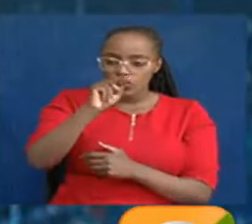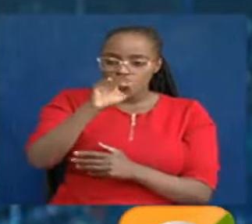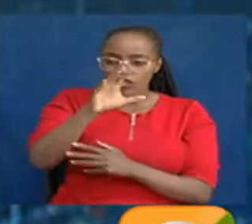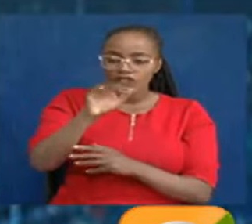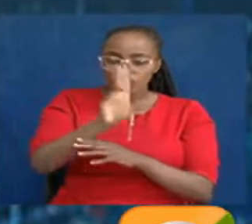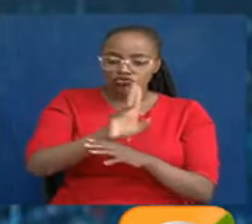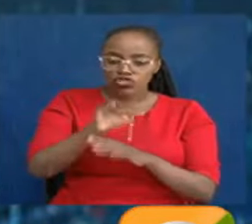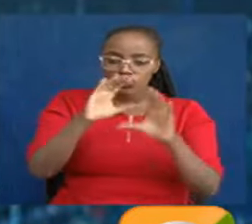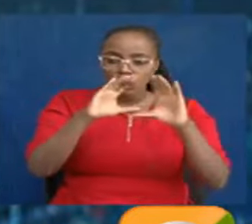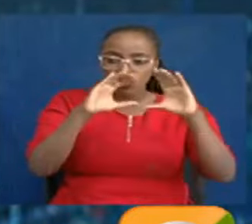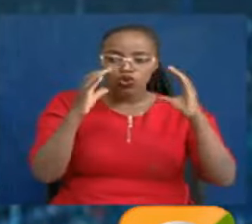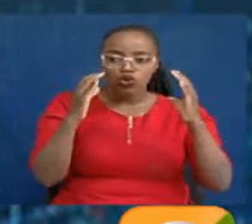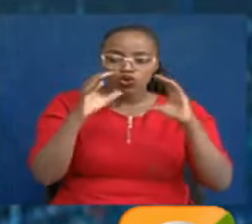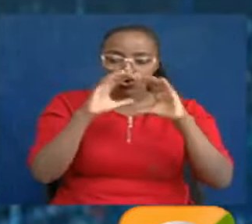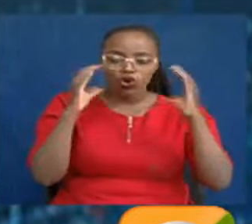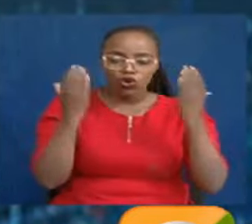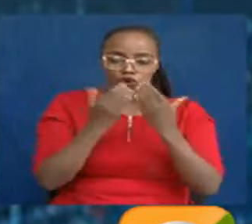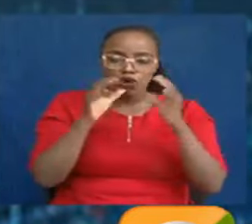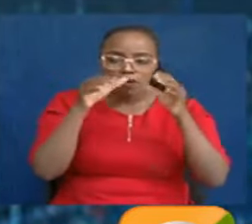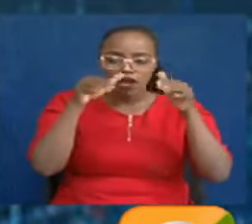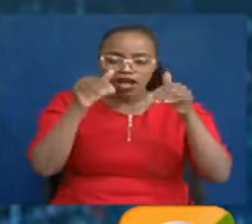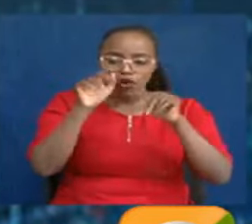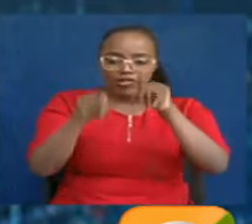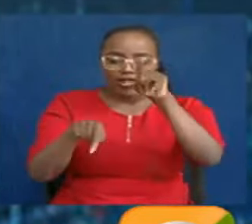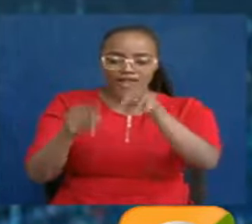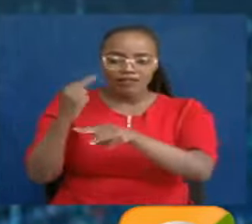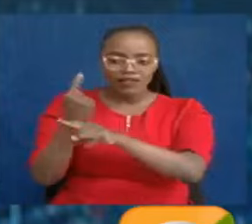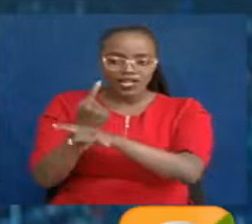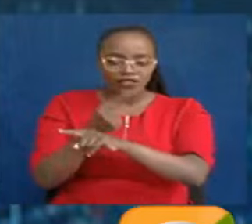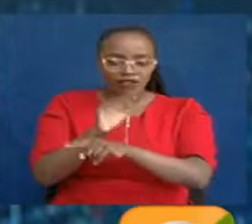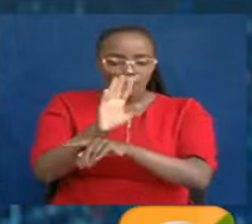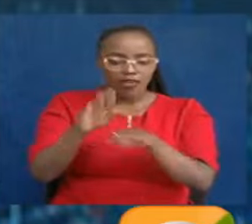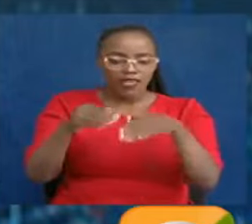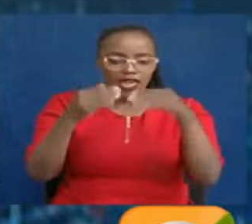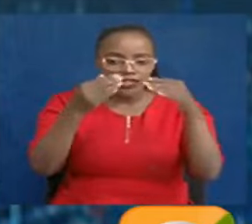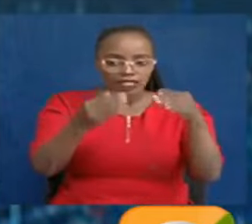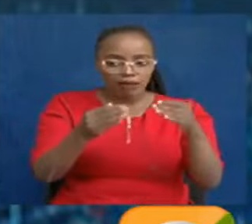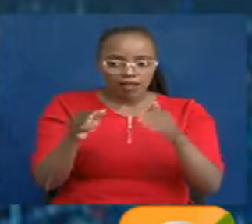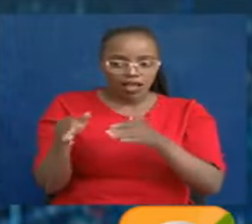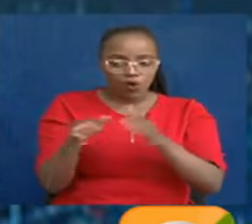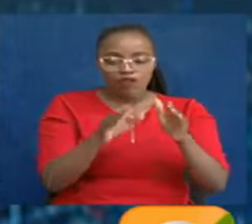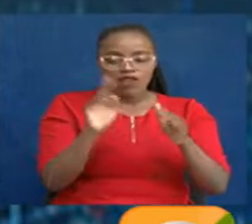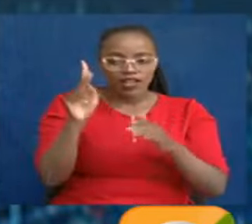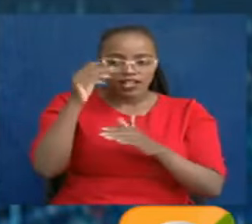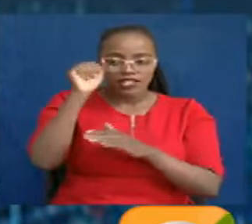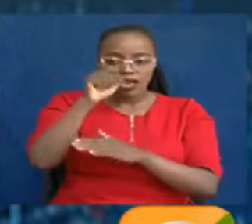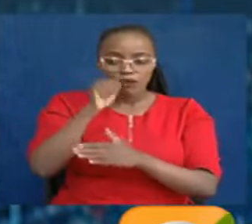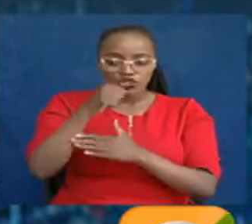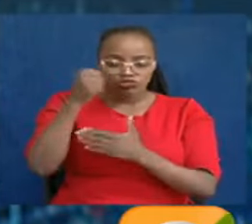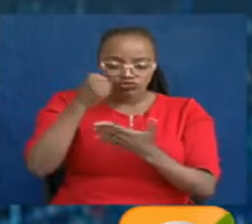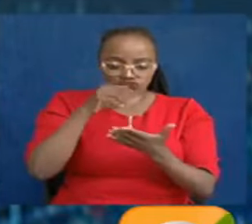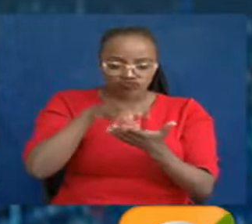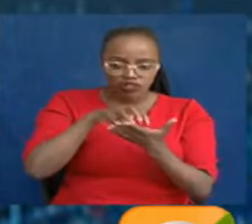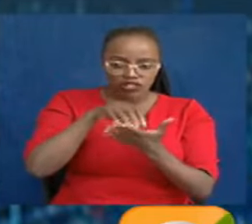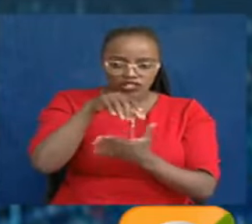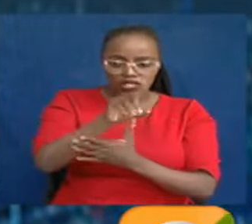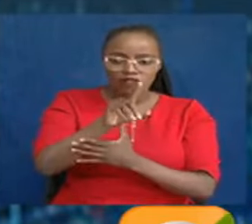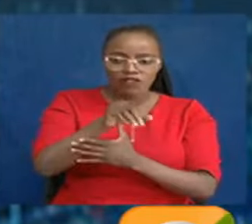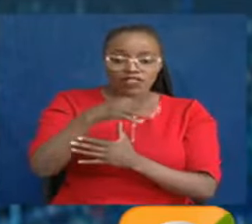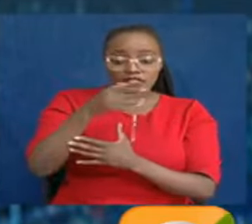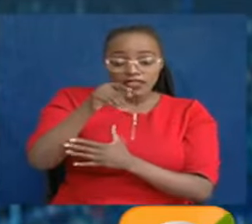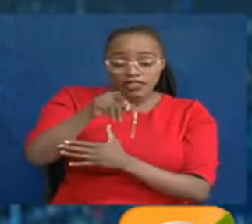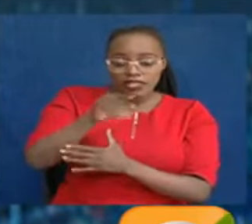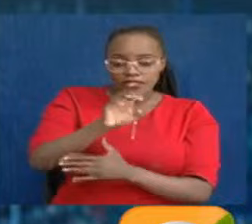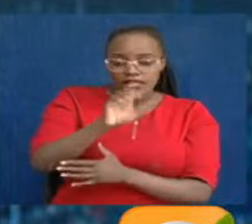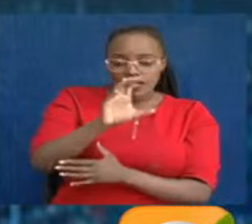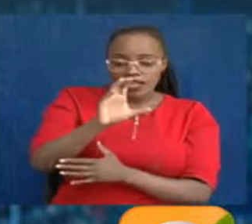global companies looking at how to diversify their supply chains, and Kenya can position itself in the electronics